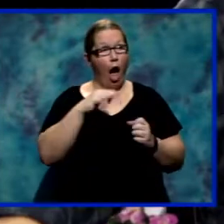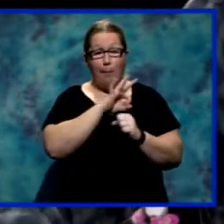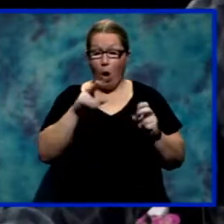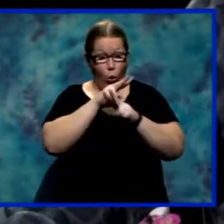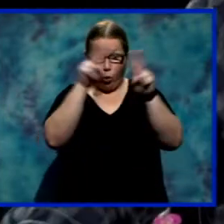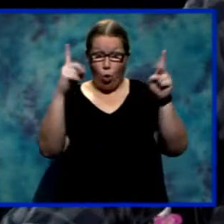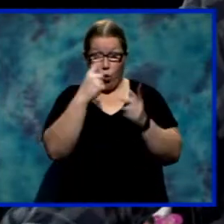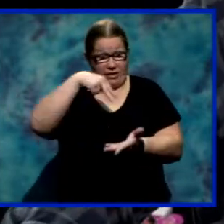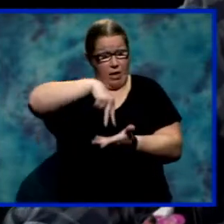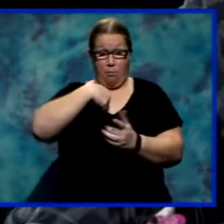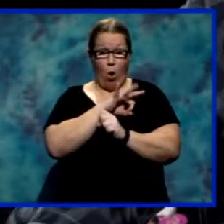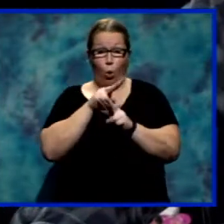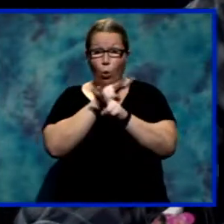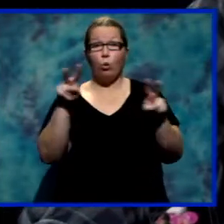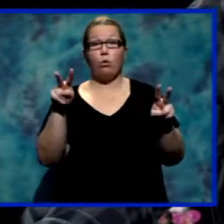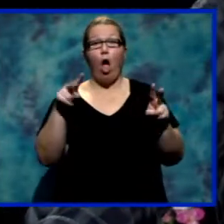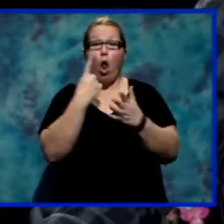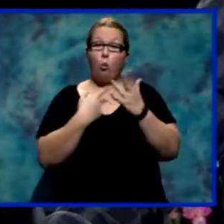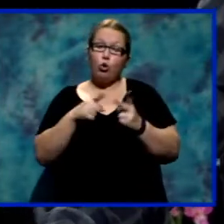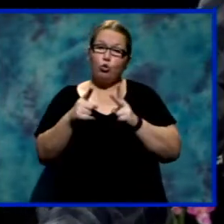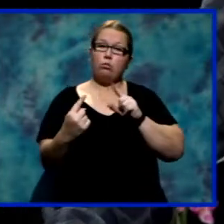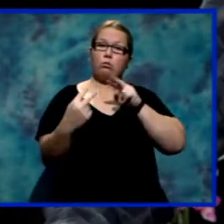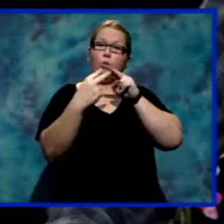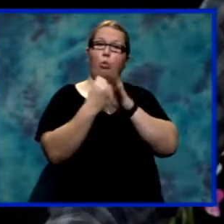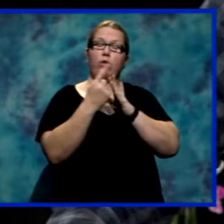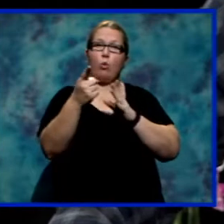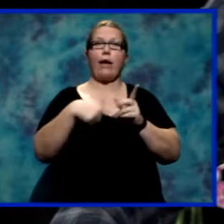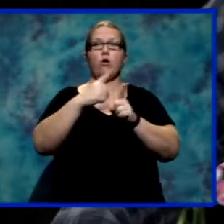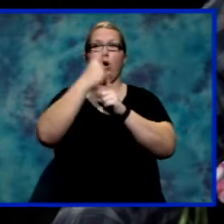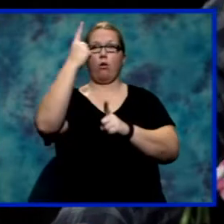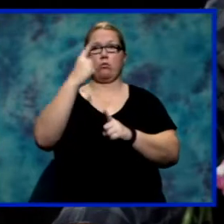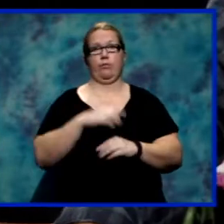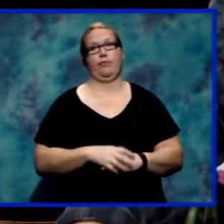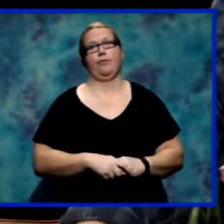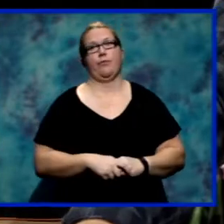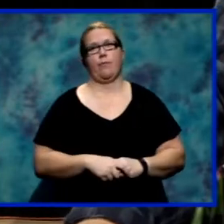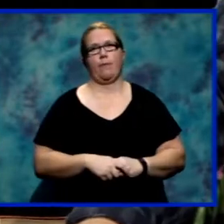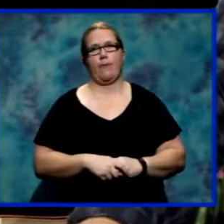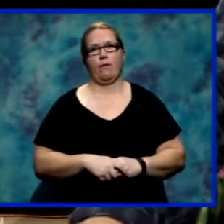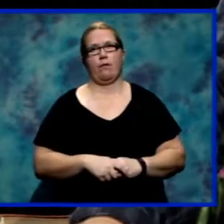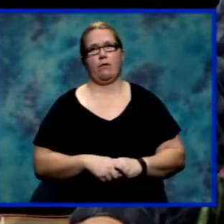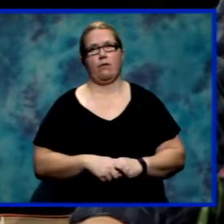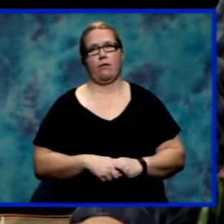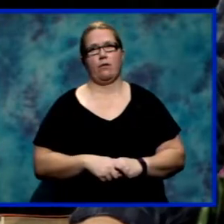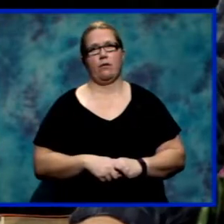are standing. I just want this between you and God. I've got my eyes bowed and so is everybody else.